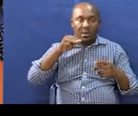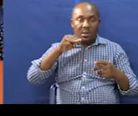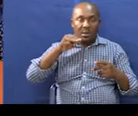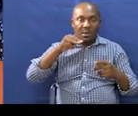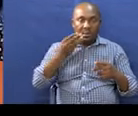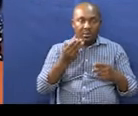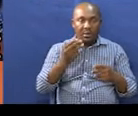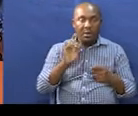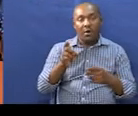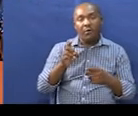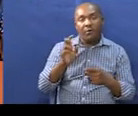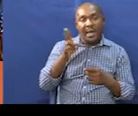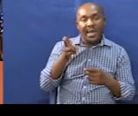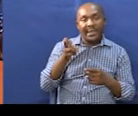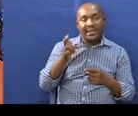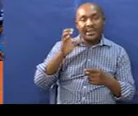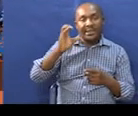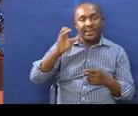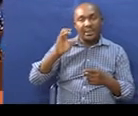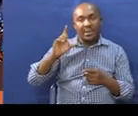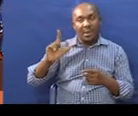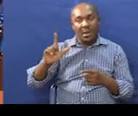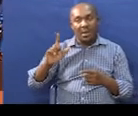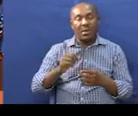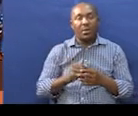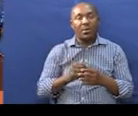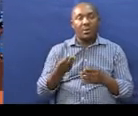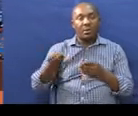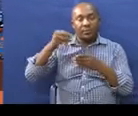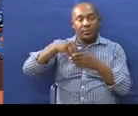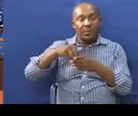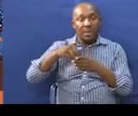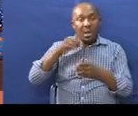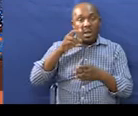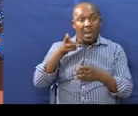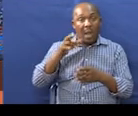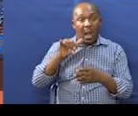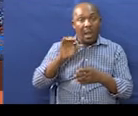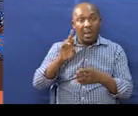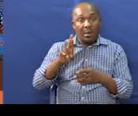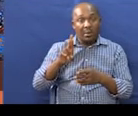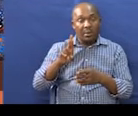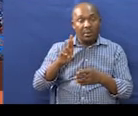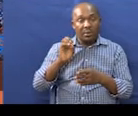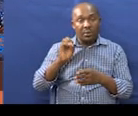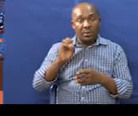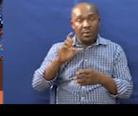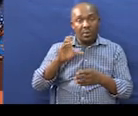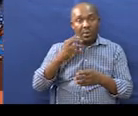hydrochloric acid. Here is solution C. Then boil. After these two, you boil the